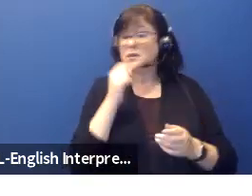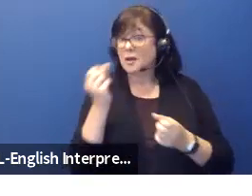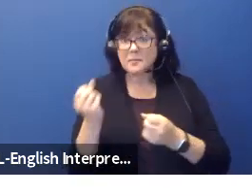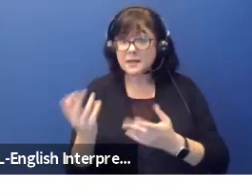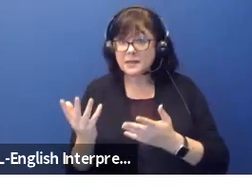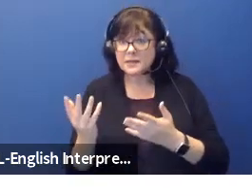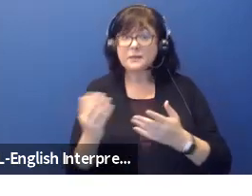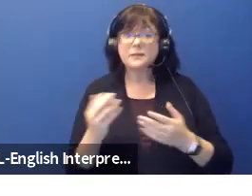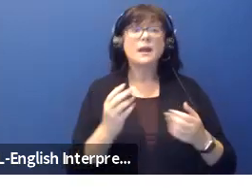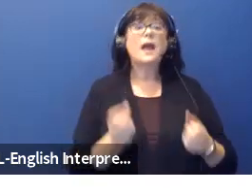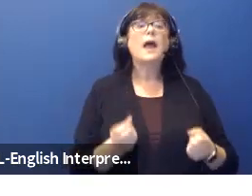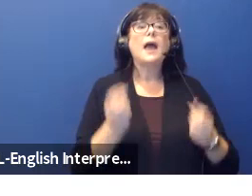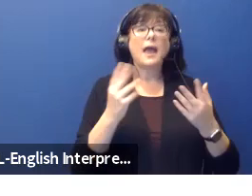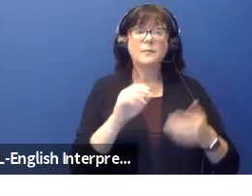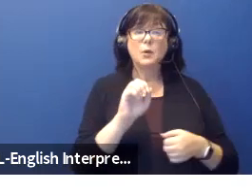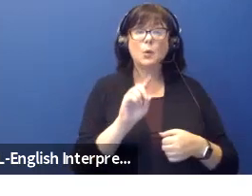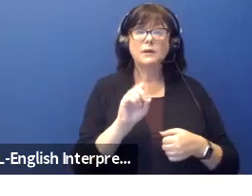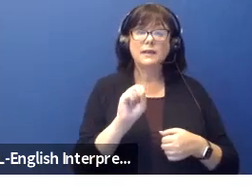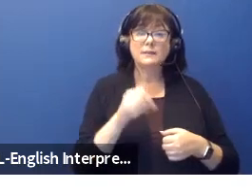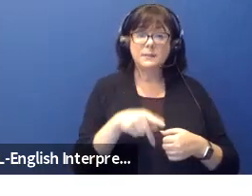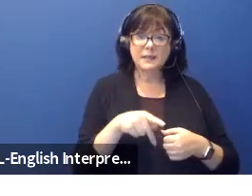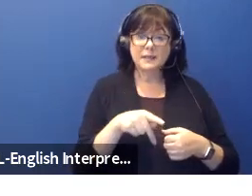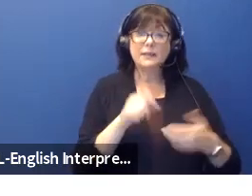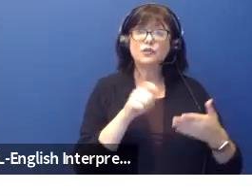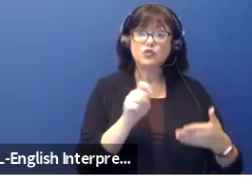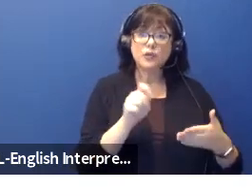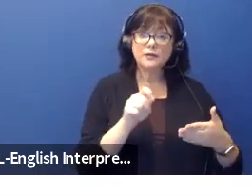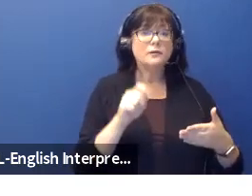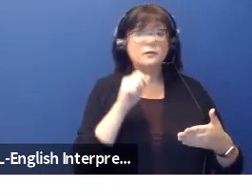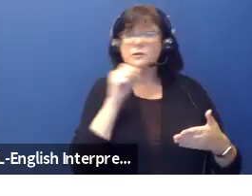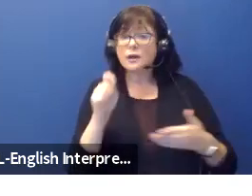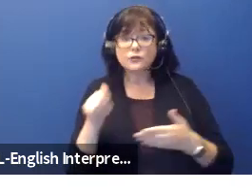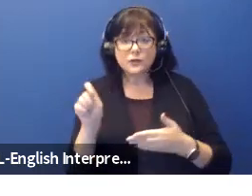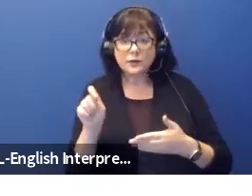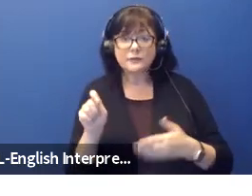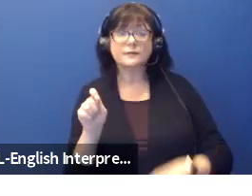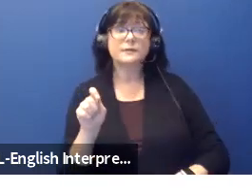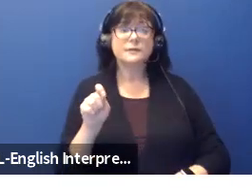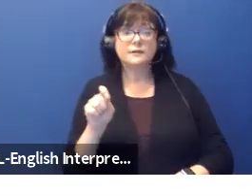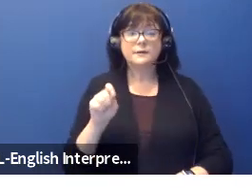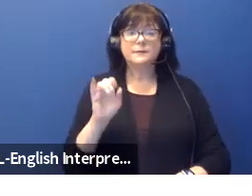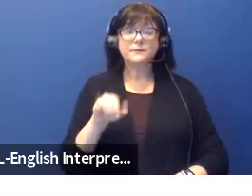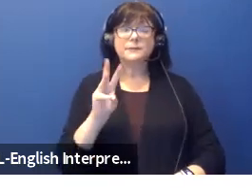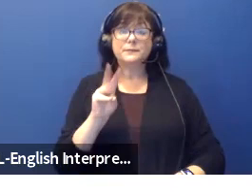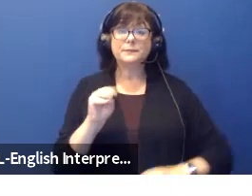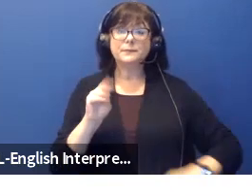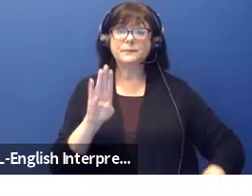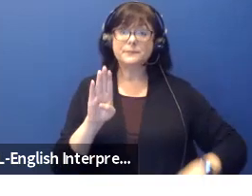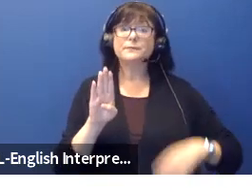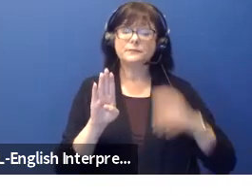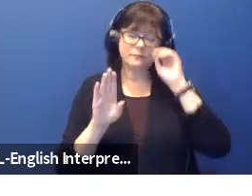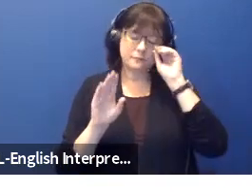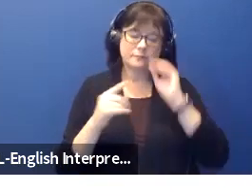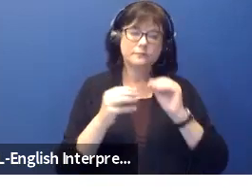ODSP. You may not. So report 60B gives you a much more detailed look at your